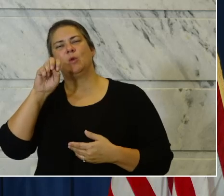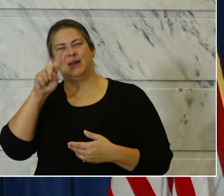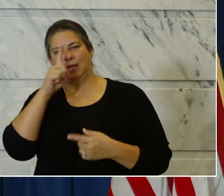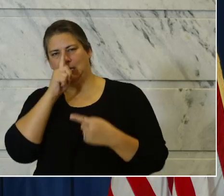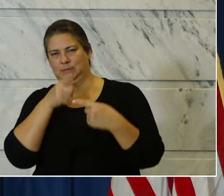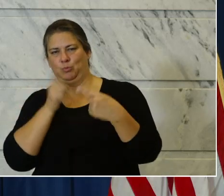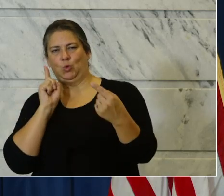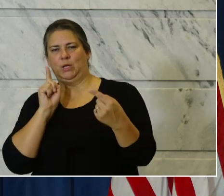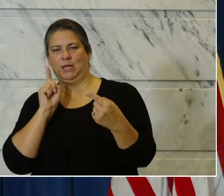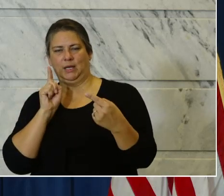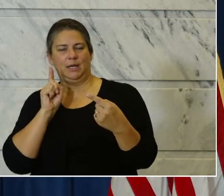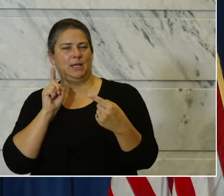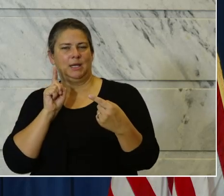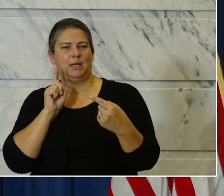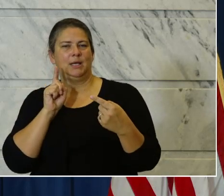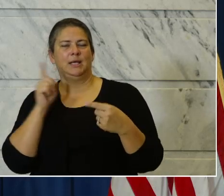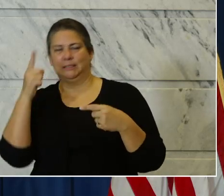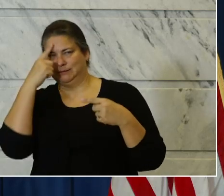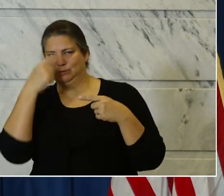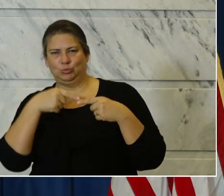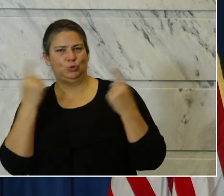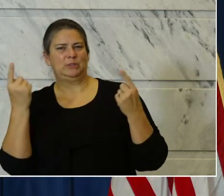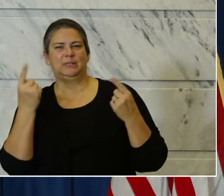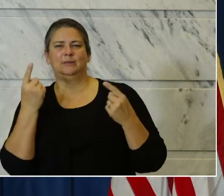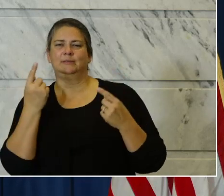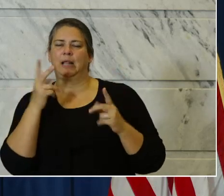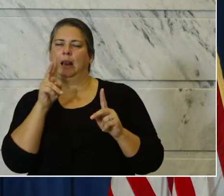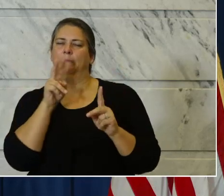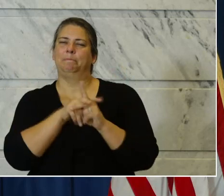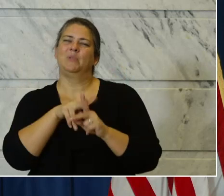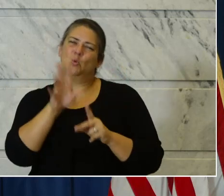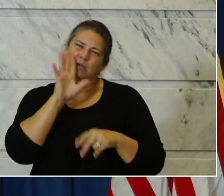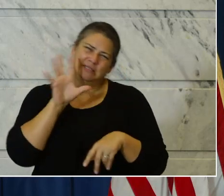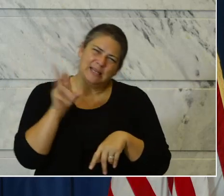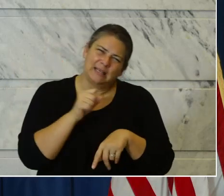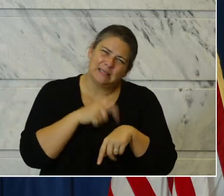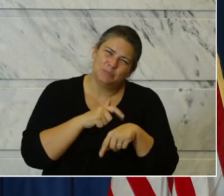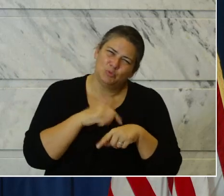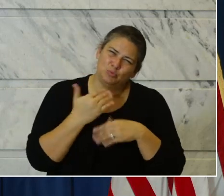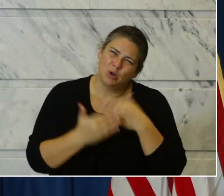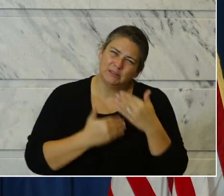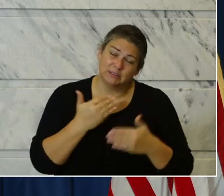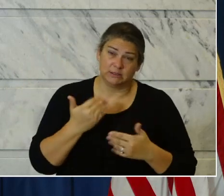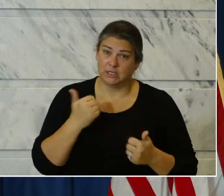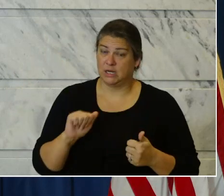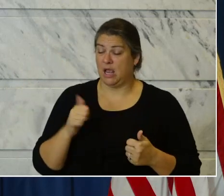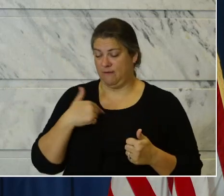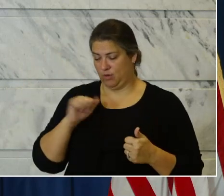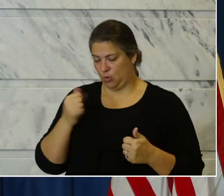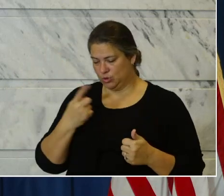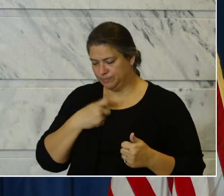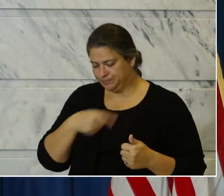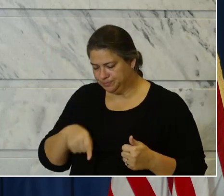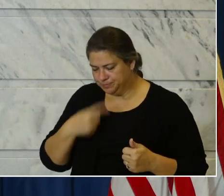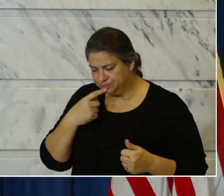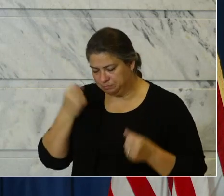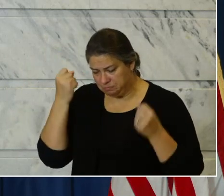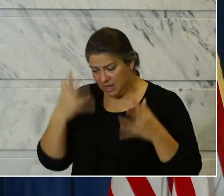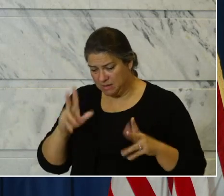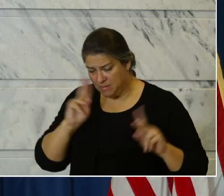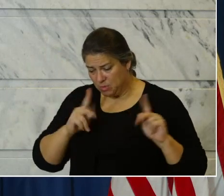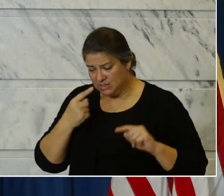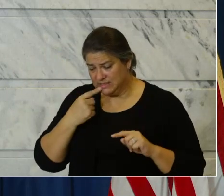working hard to get those taken care of, but it will take some time. We got a question that many people told us that the state